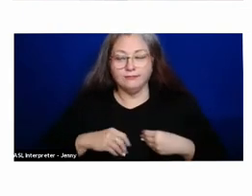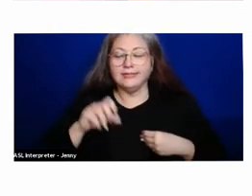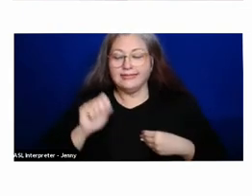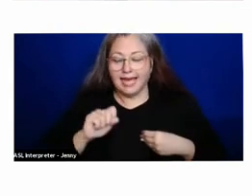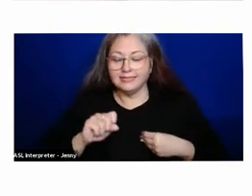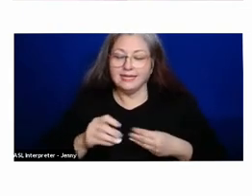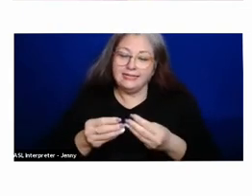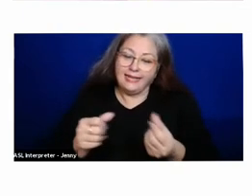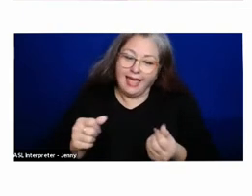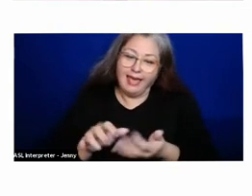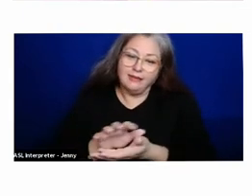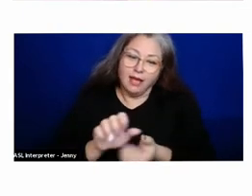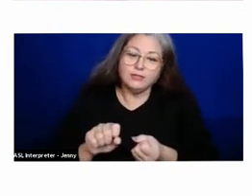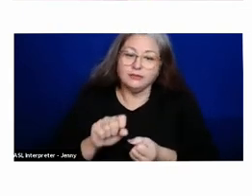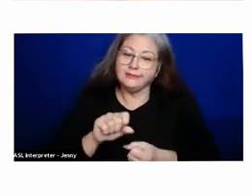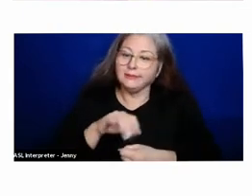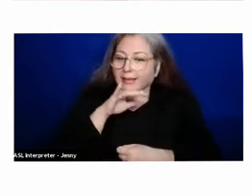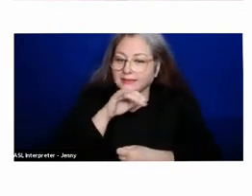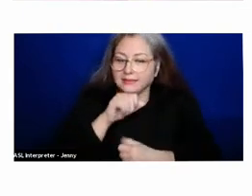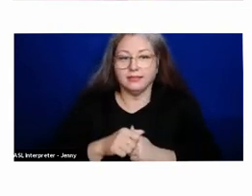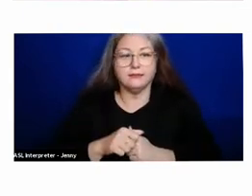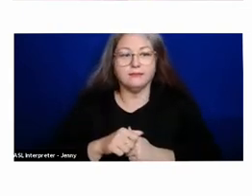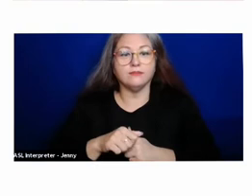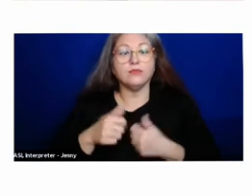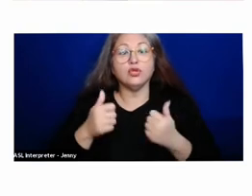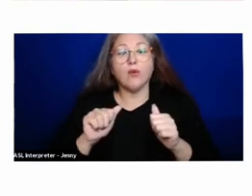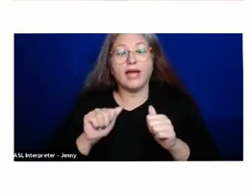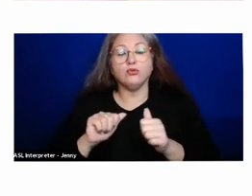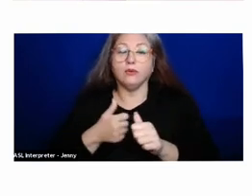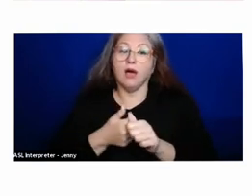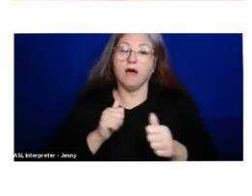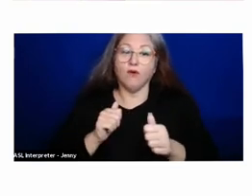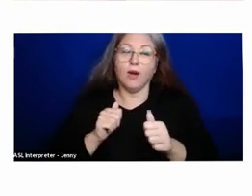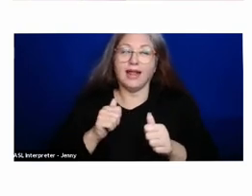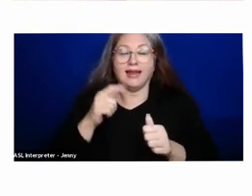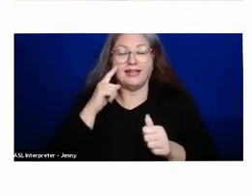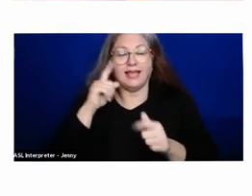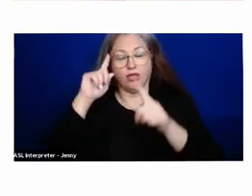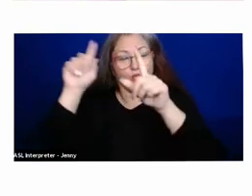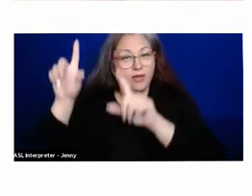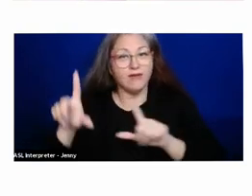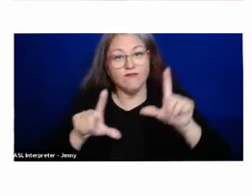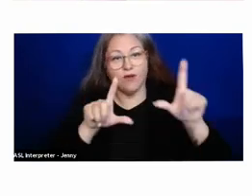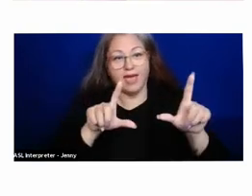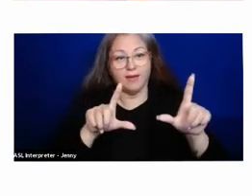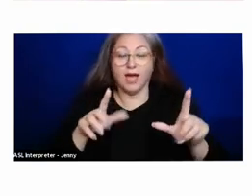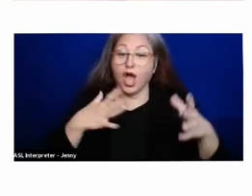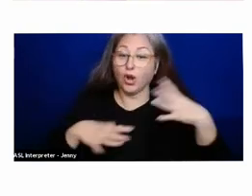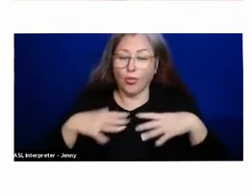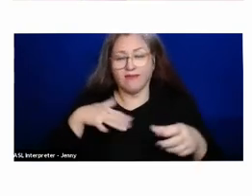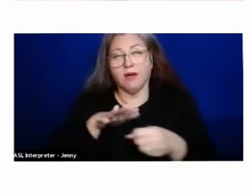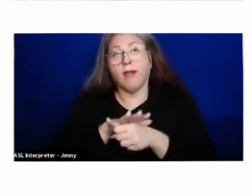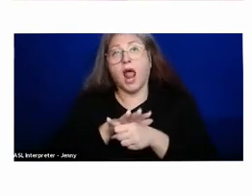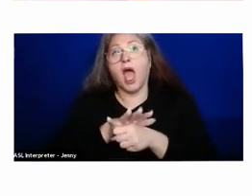decomposition. Next, we can reframe excess as abundance. There is more than enough clothing for everyone on the